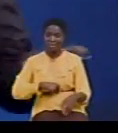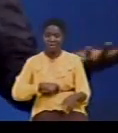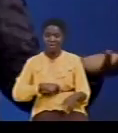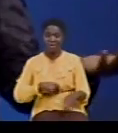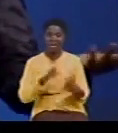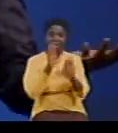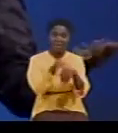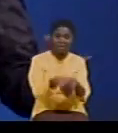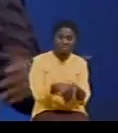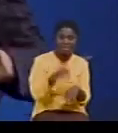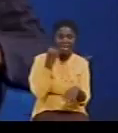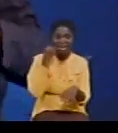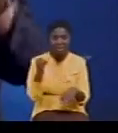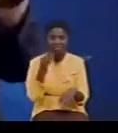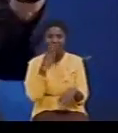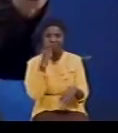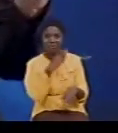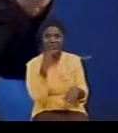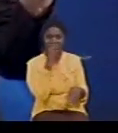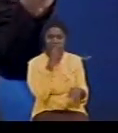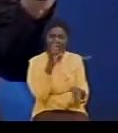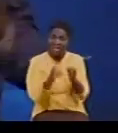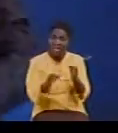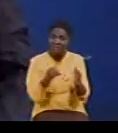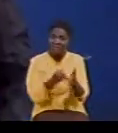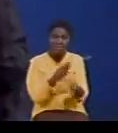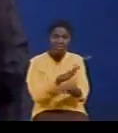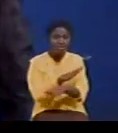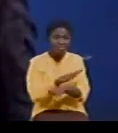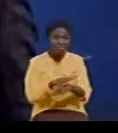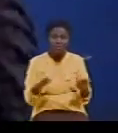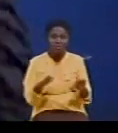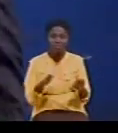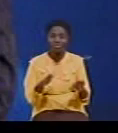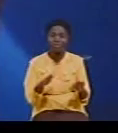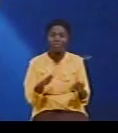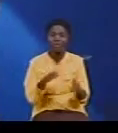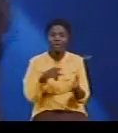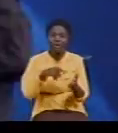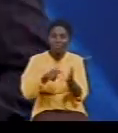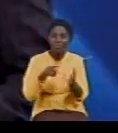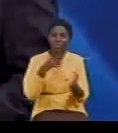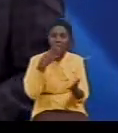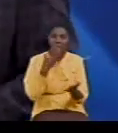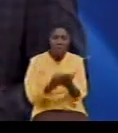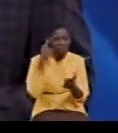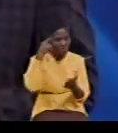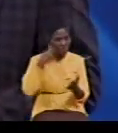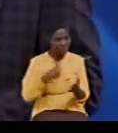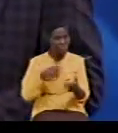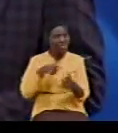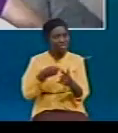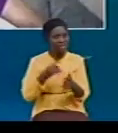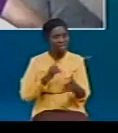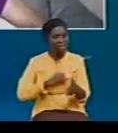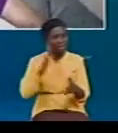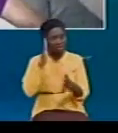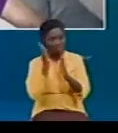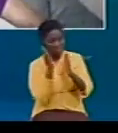the evil speaking, if they didn't pay me, I will lay them aside. That's what you do